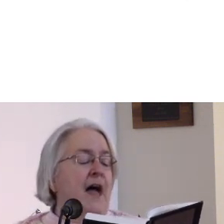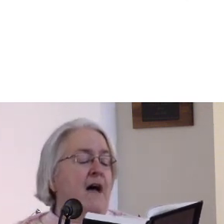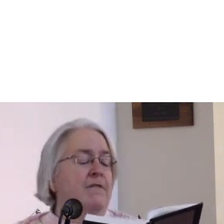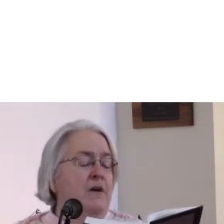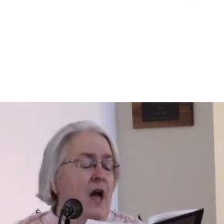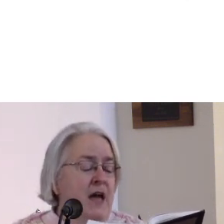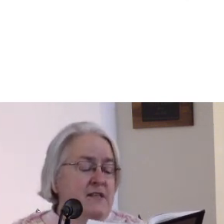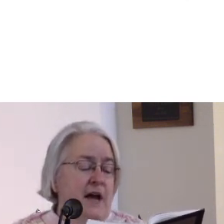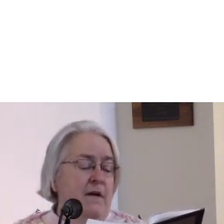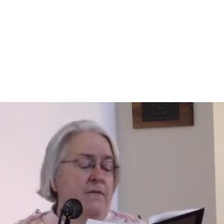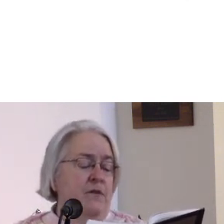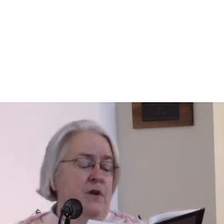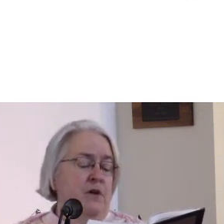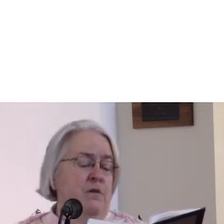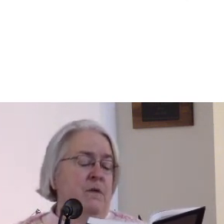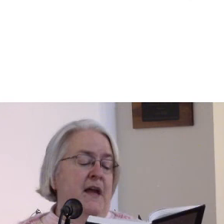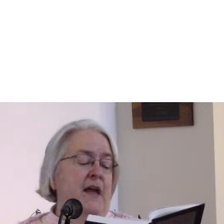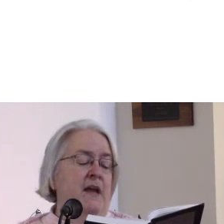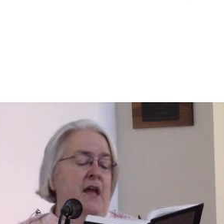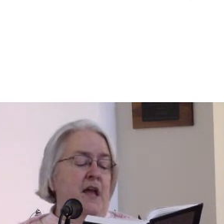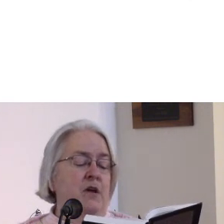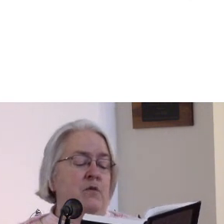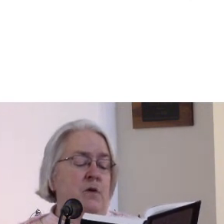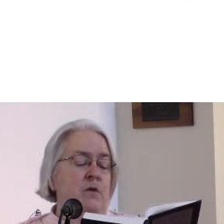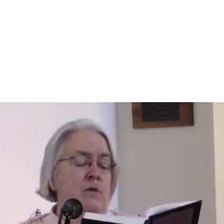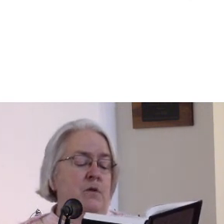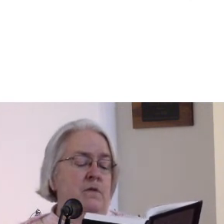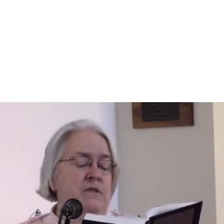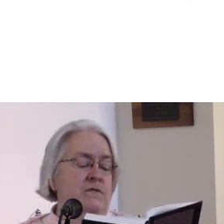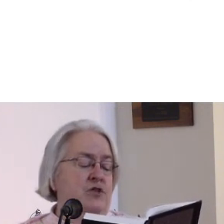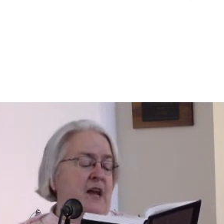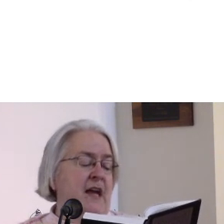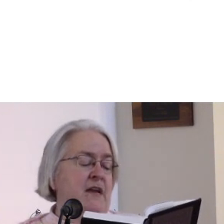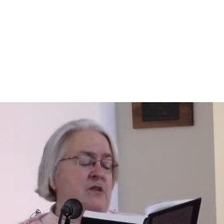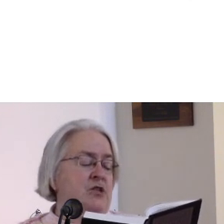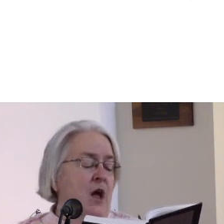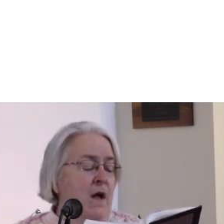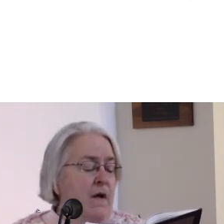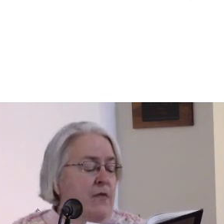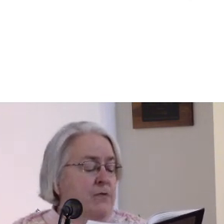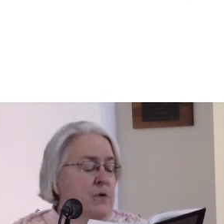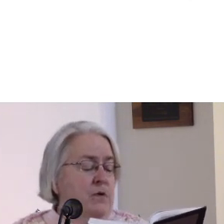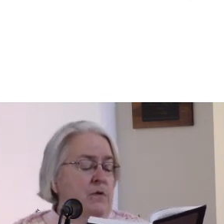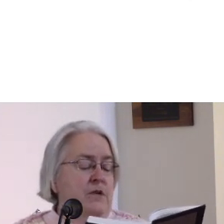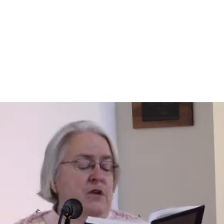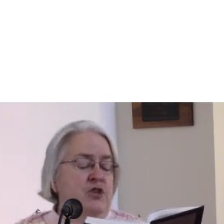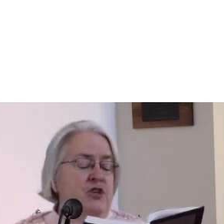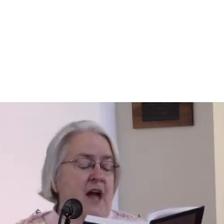forever down the ringing grooves of change.